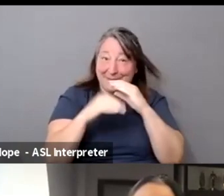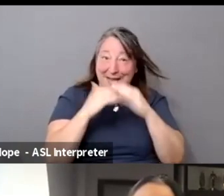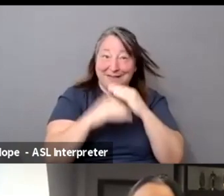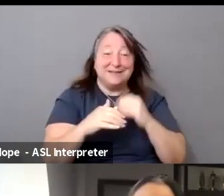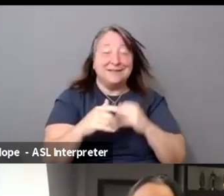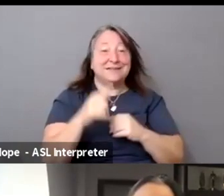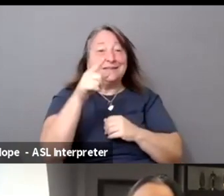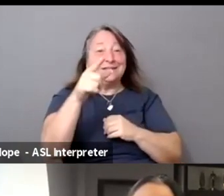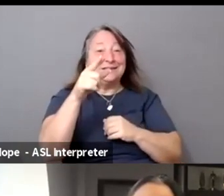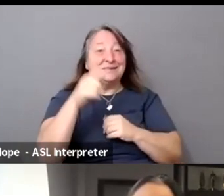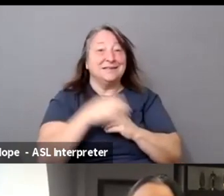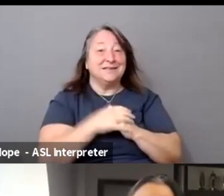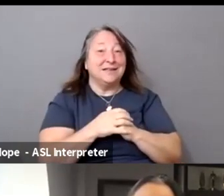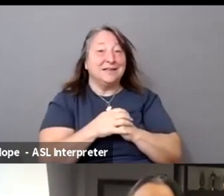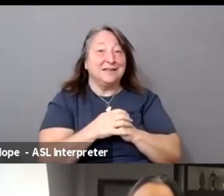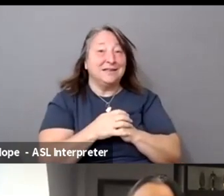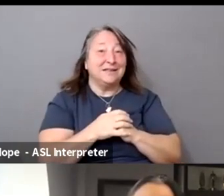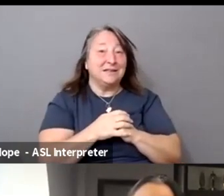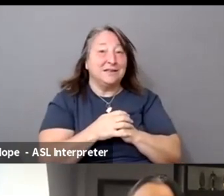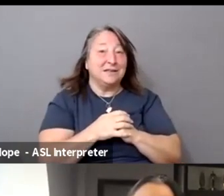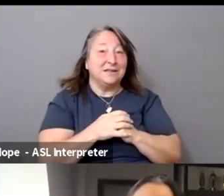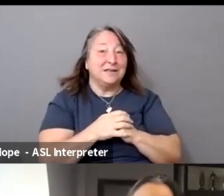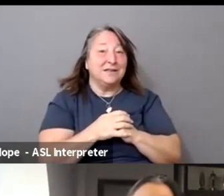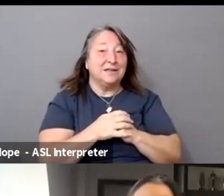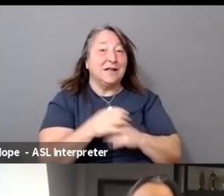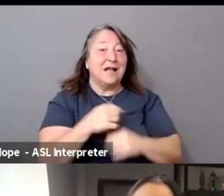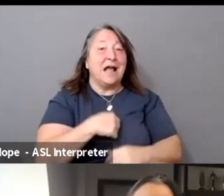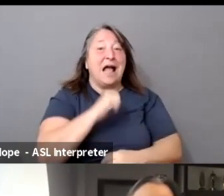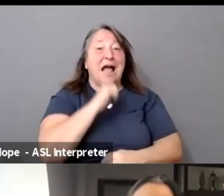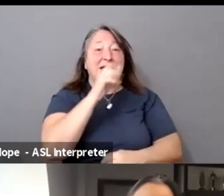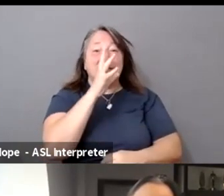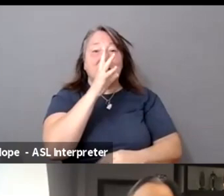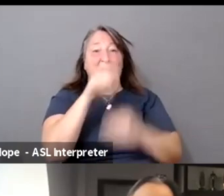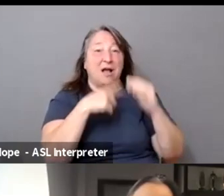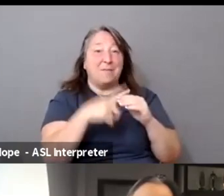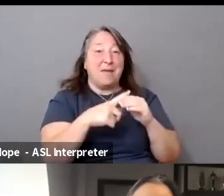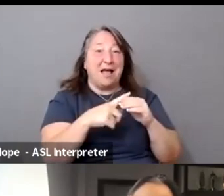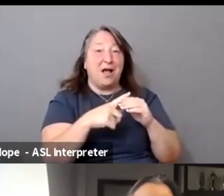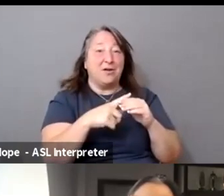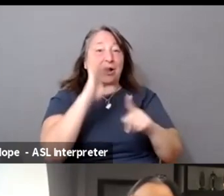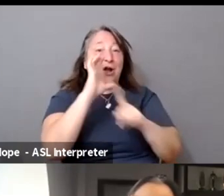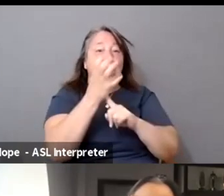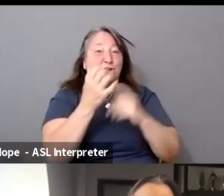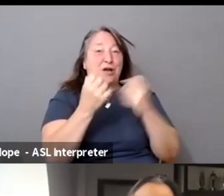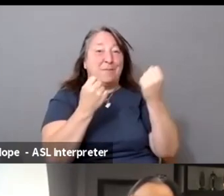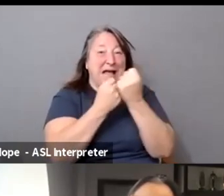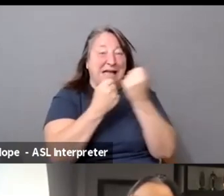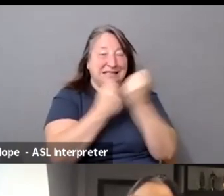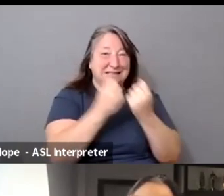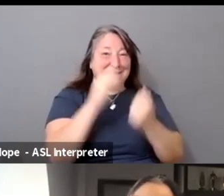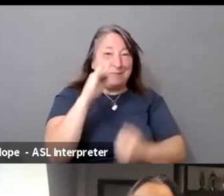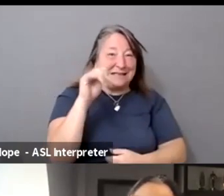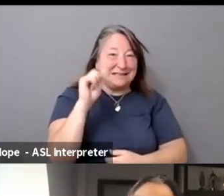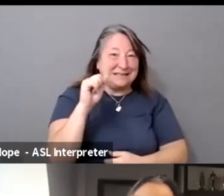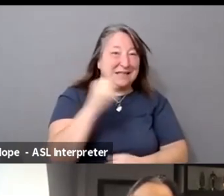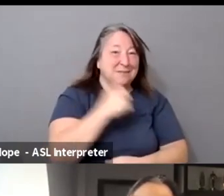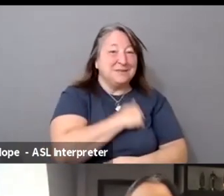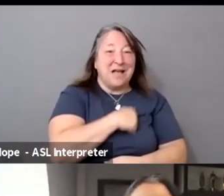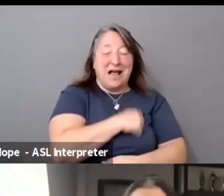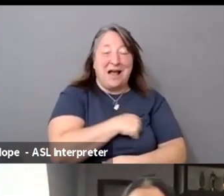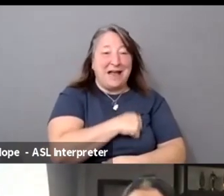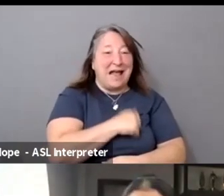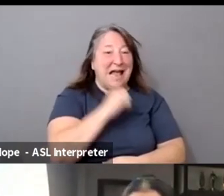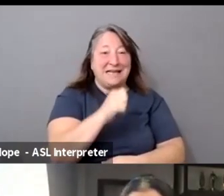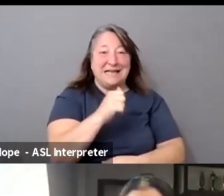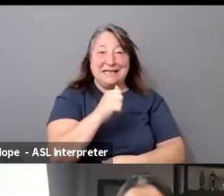I actually realized I didn't talk about Spell Check for Bias too much if we wanted to. Yeah. I'm sorry. I didn't actually mean to ignore